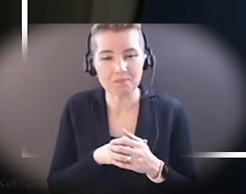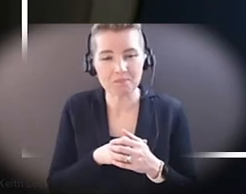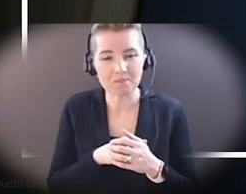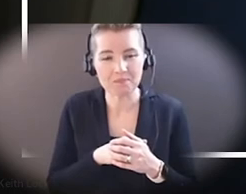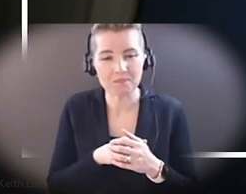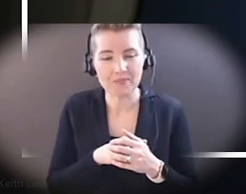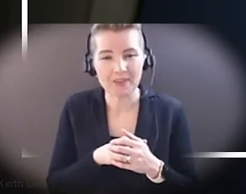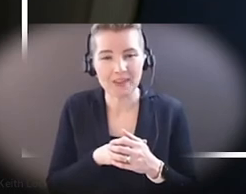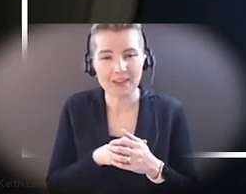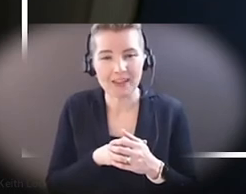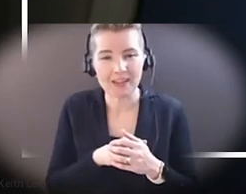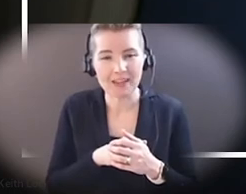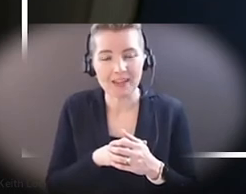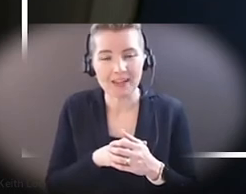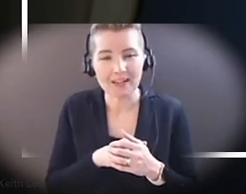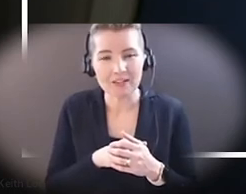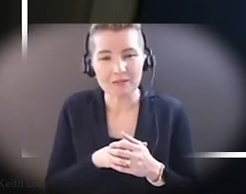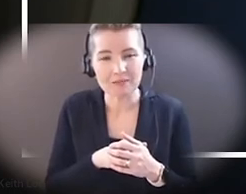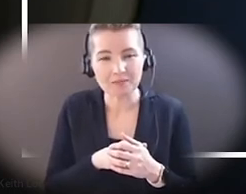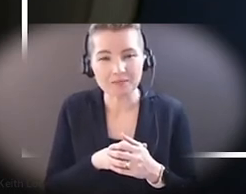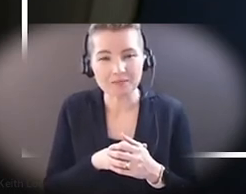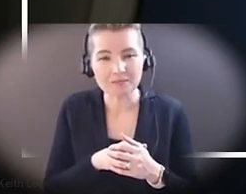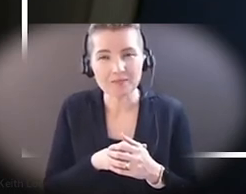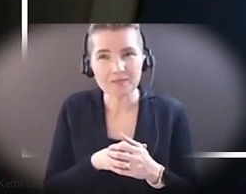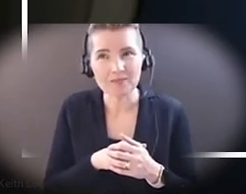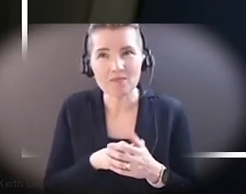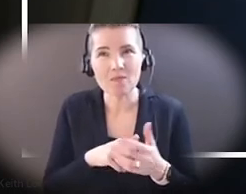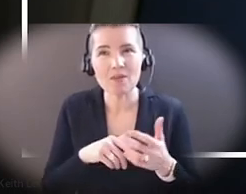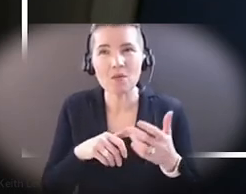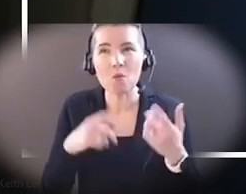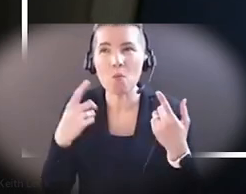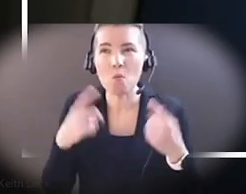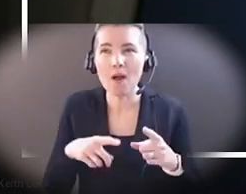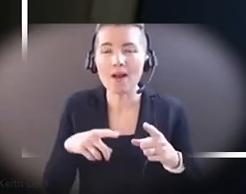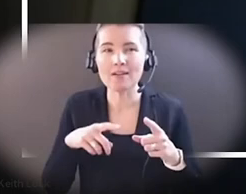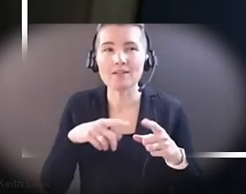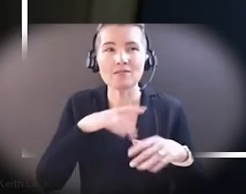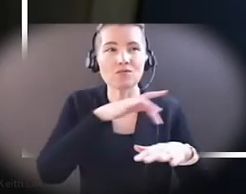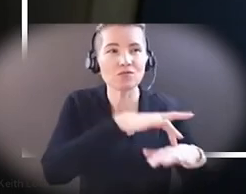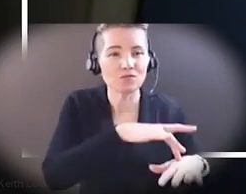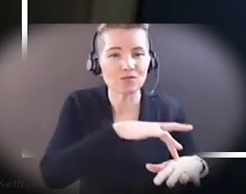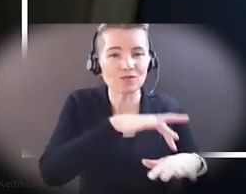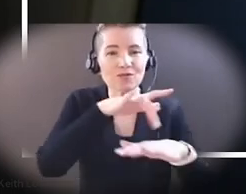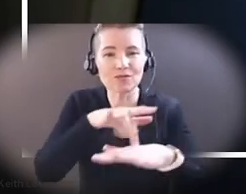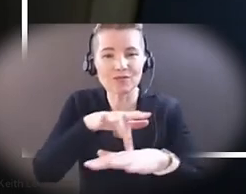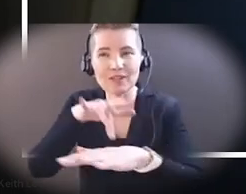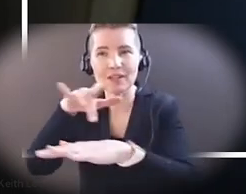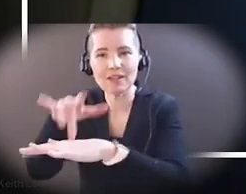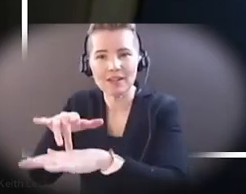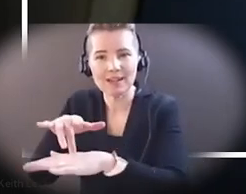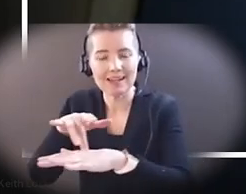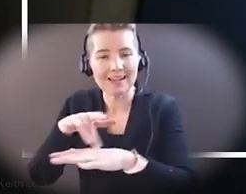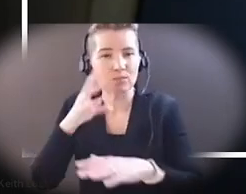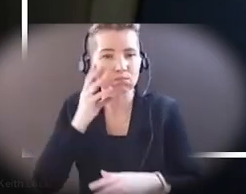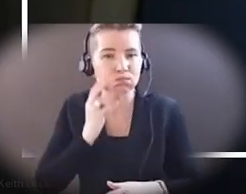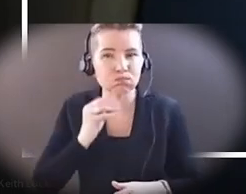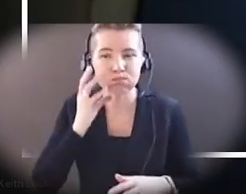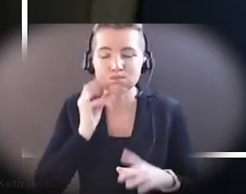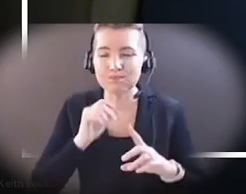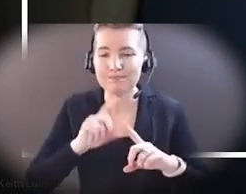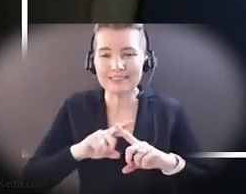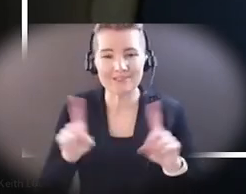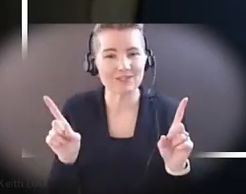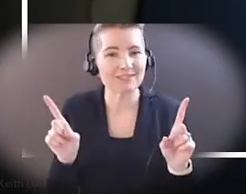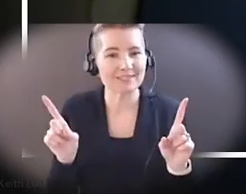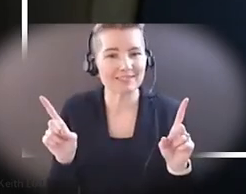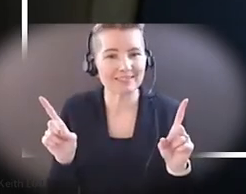know, when you go into them, you can experience them, and they're all different, but